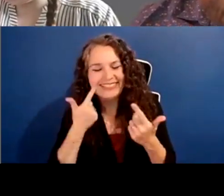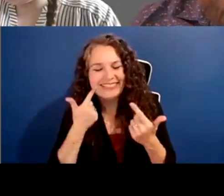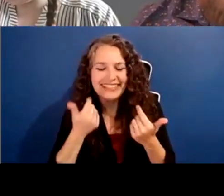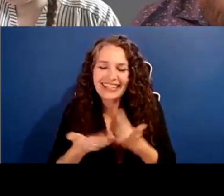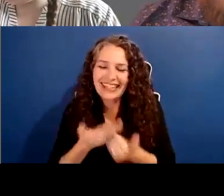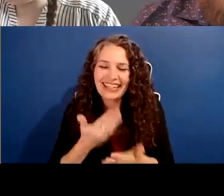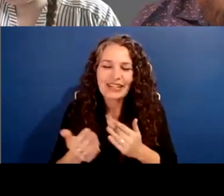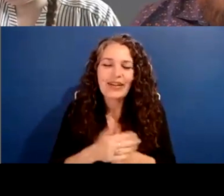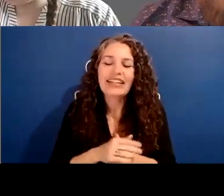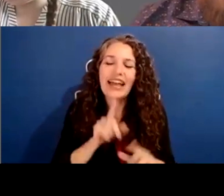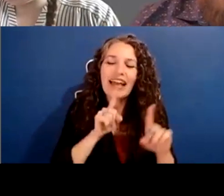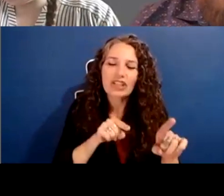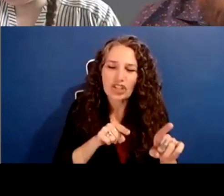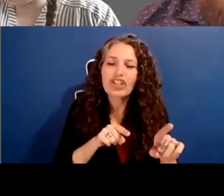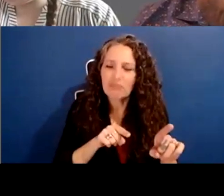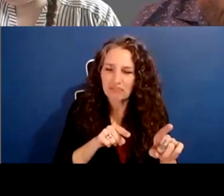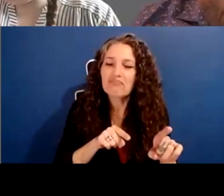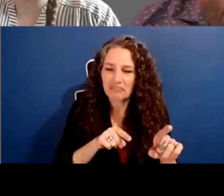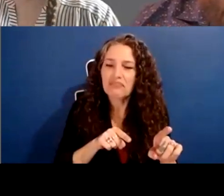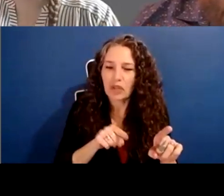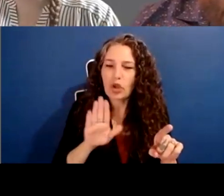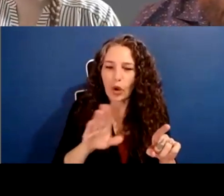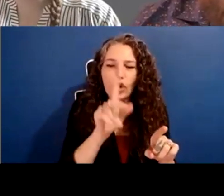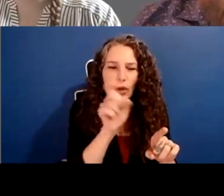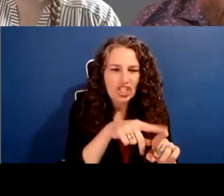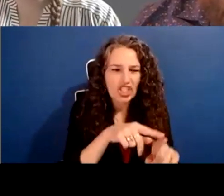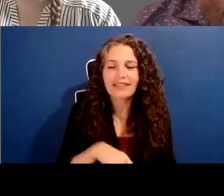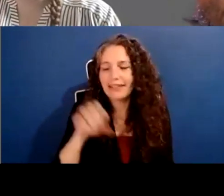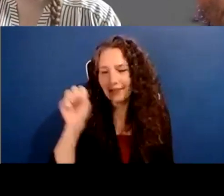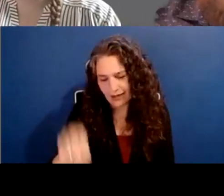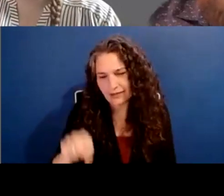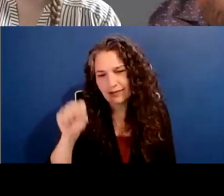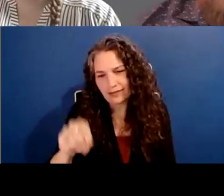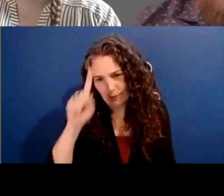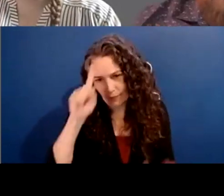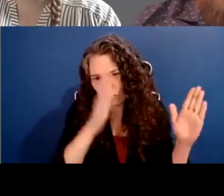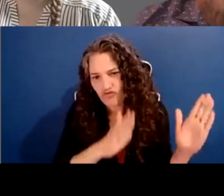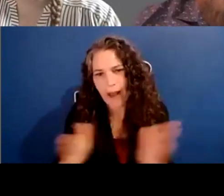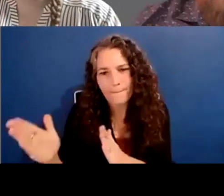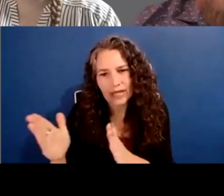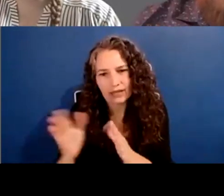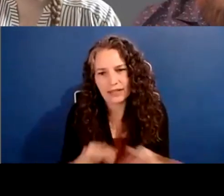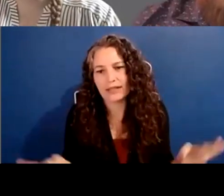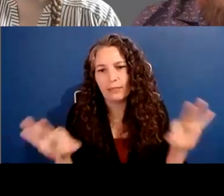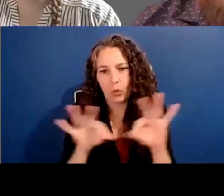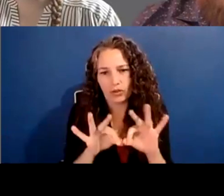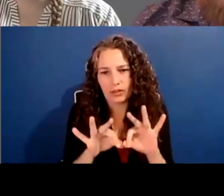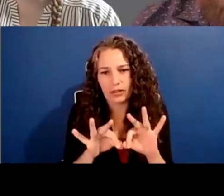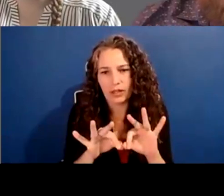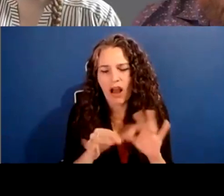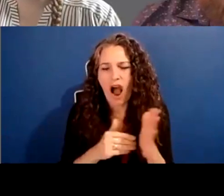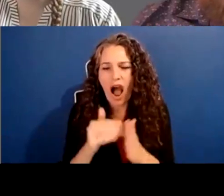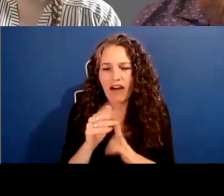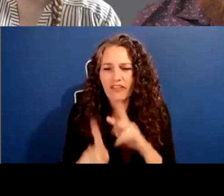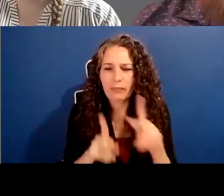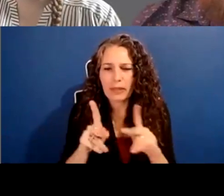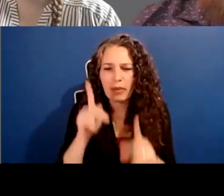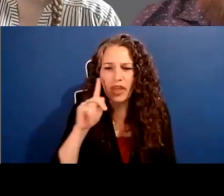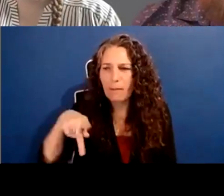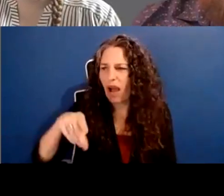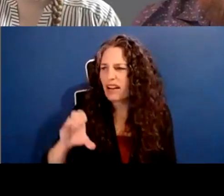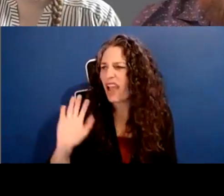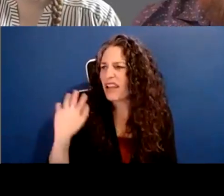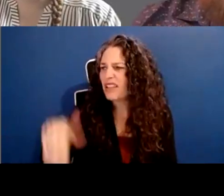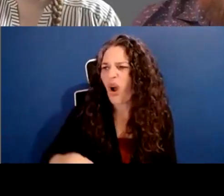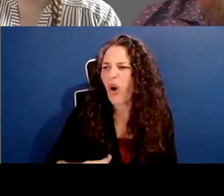I agree. A prep is really essential. I think sometimes when people think of podcasting, they're like, oh yeah, you just kind of like put your phone on the table,